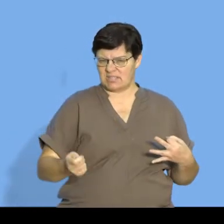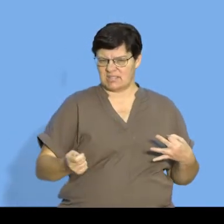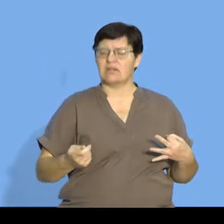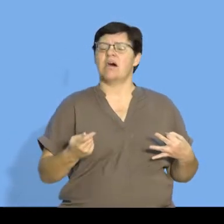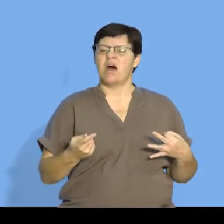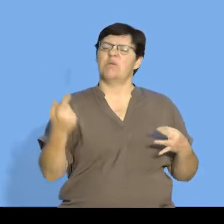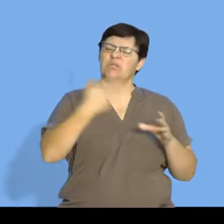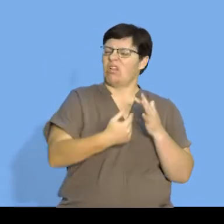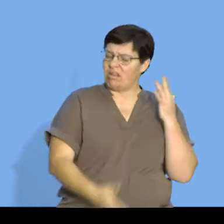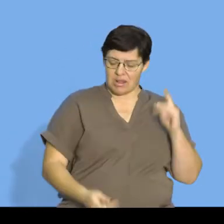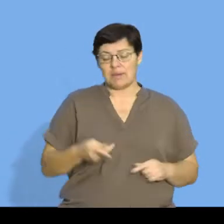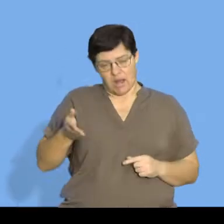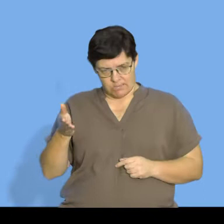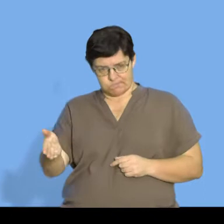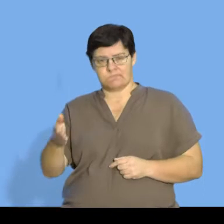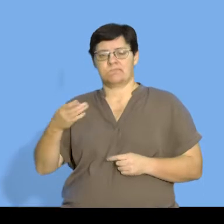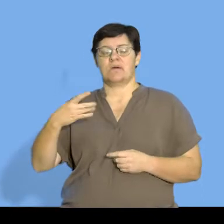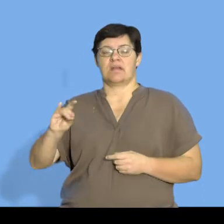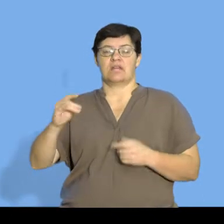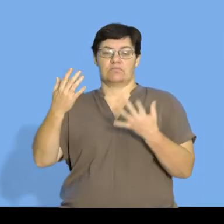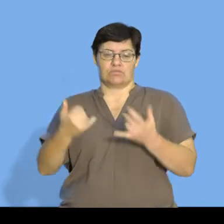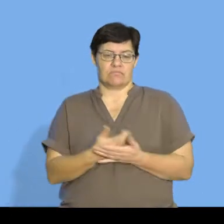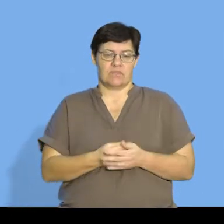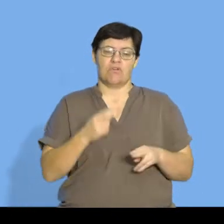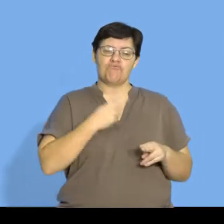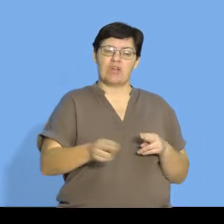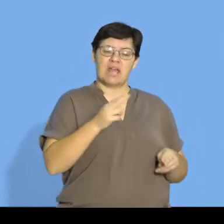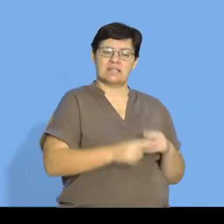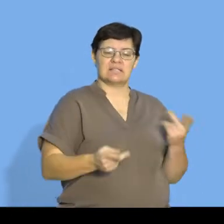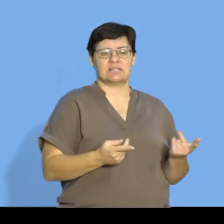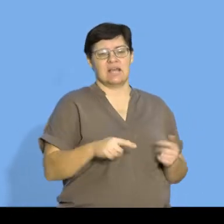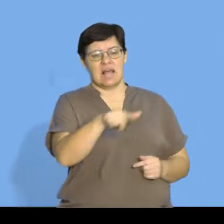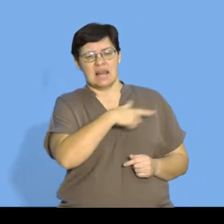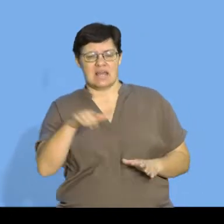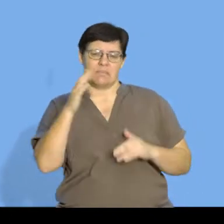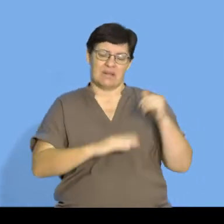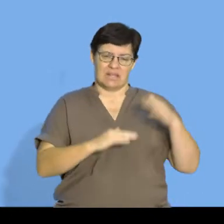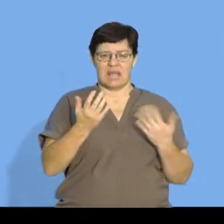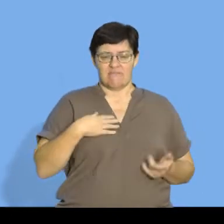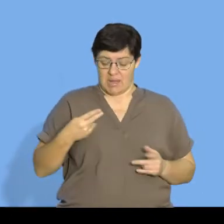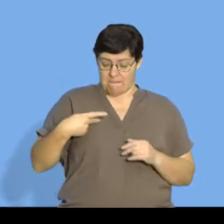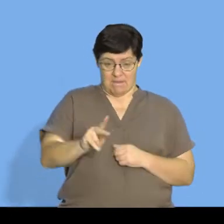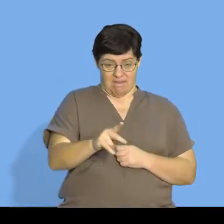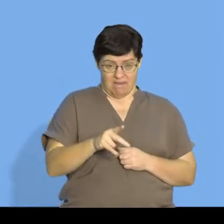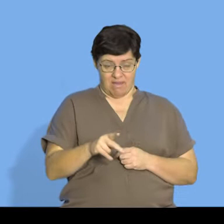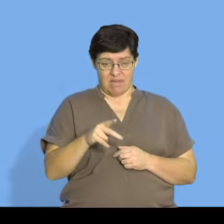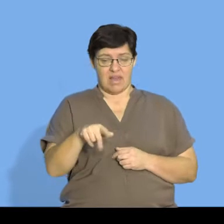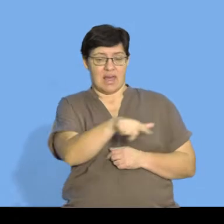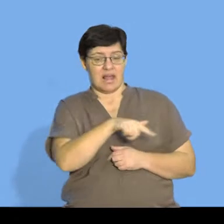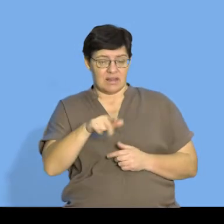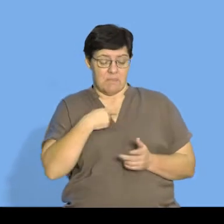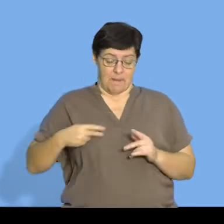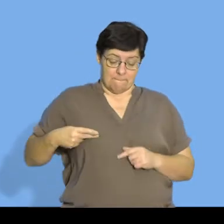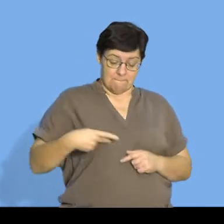yes, will definitely go into my cash budget. Rent expense, land and buildings, obviously if I'm buying land and buildings,